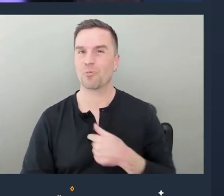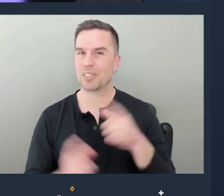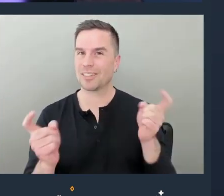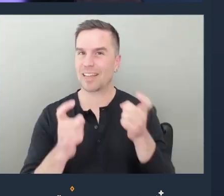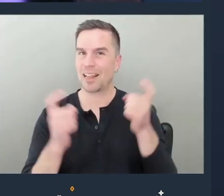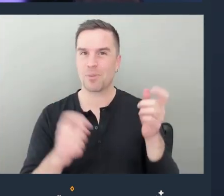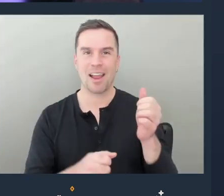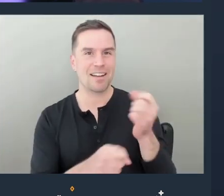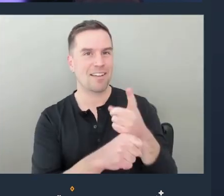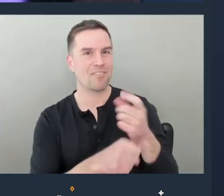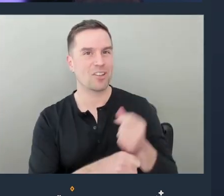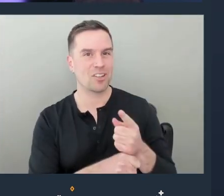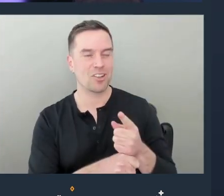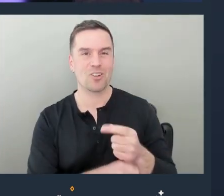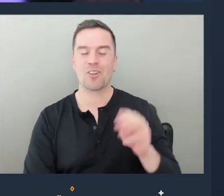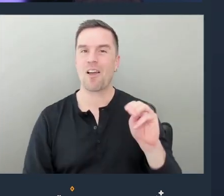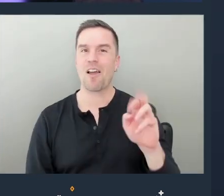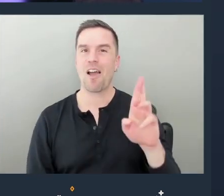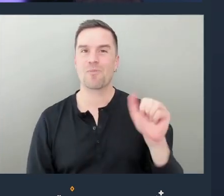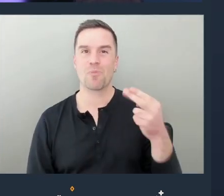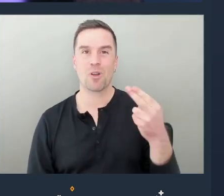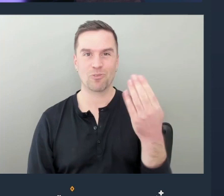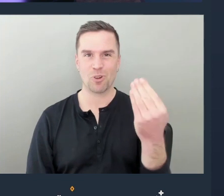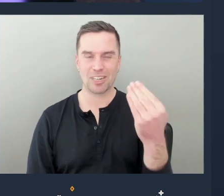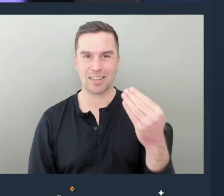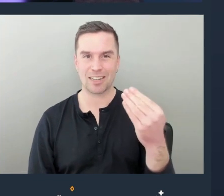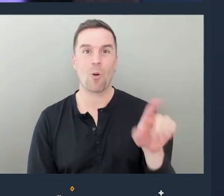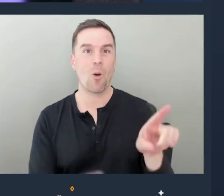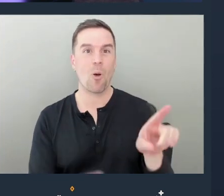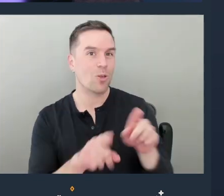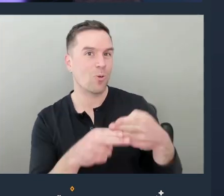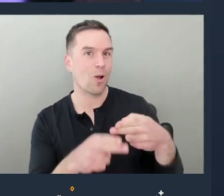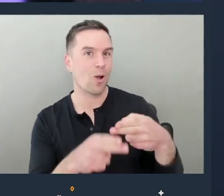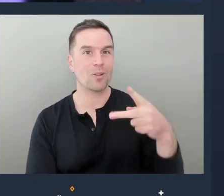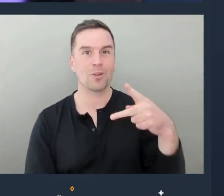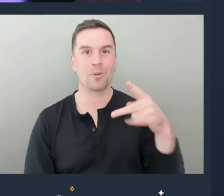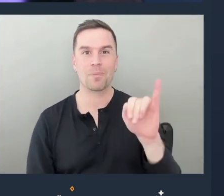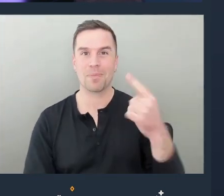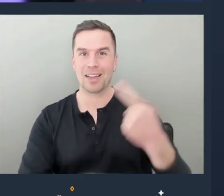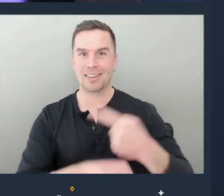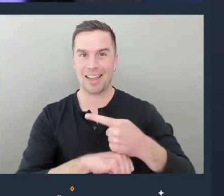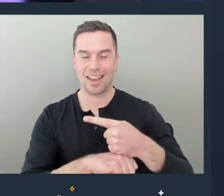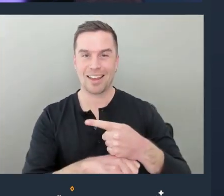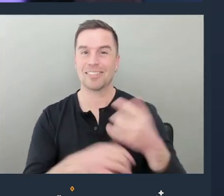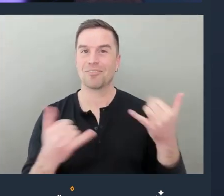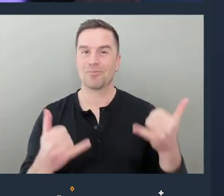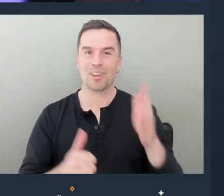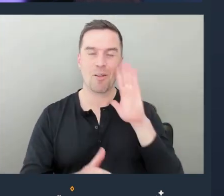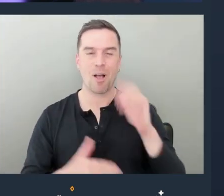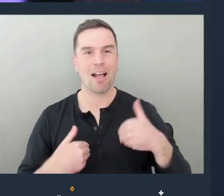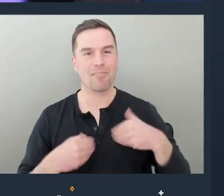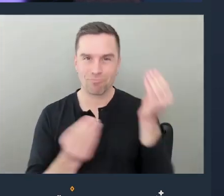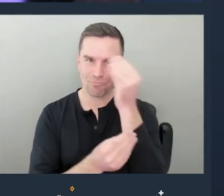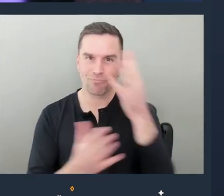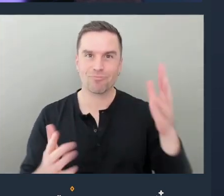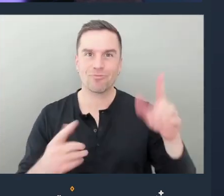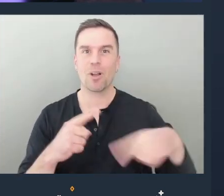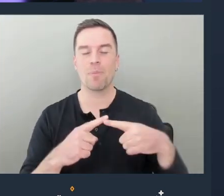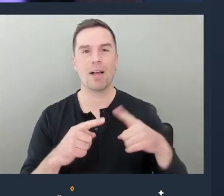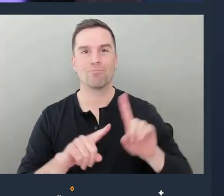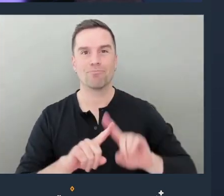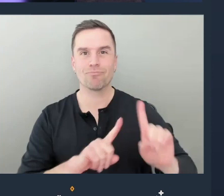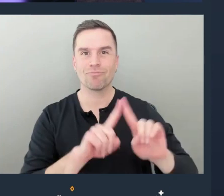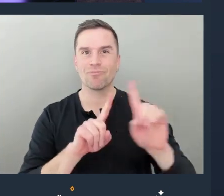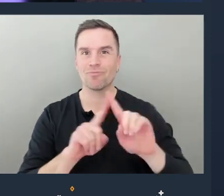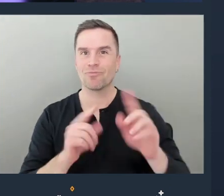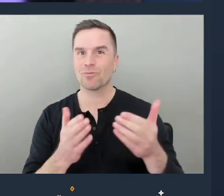we have 11 different sessions for you that provide an update on all the latest innovations from across AWS data services, including our file and object